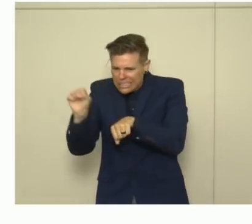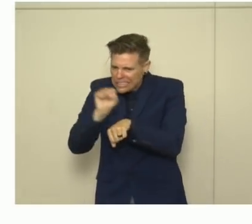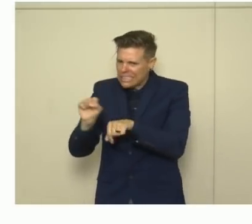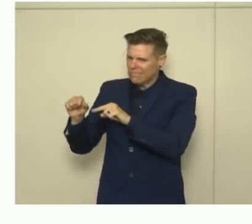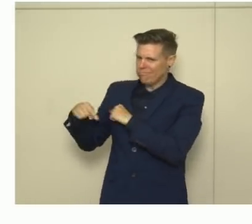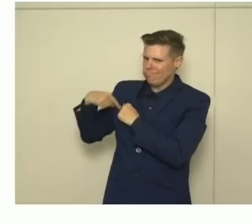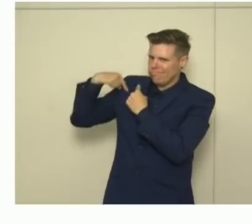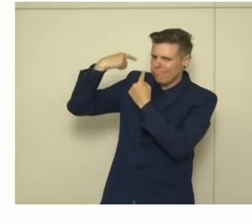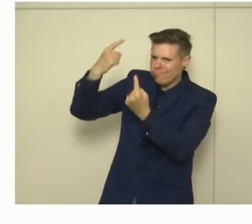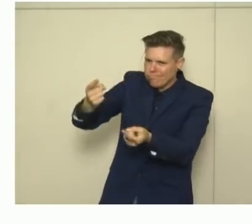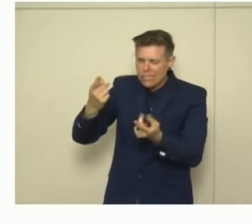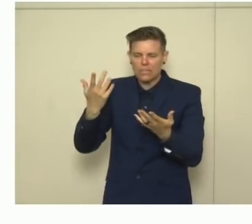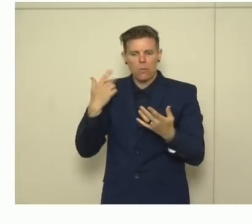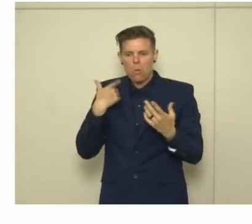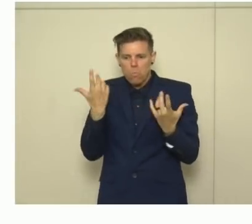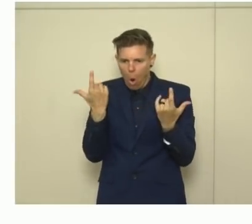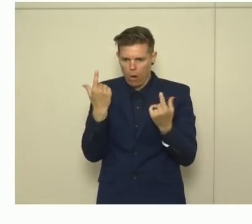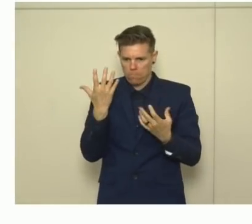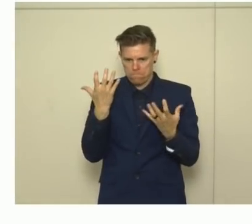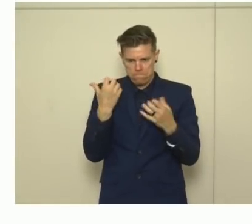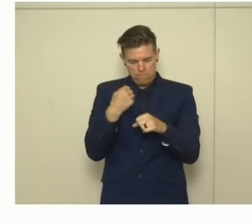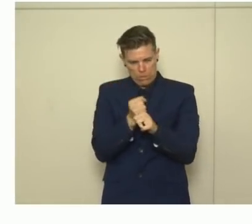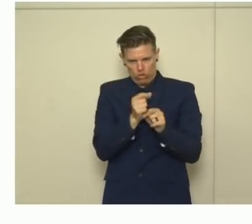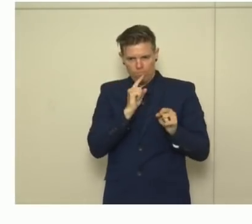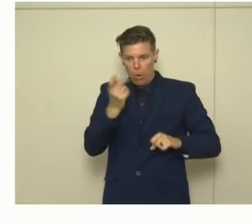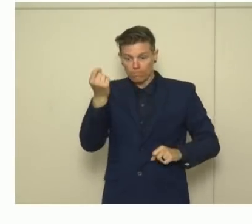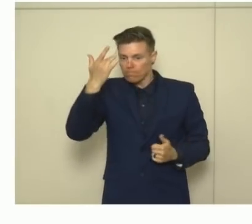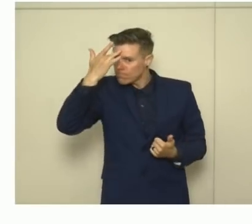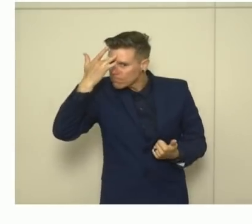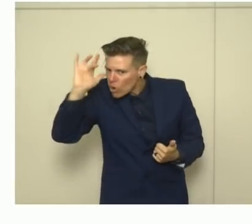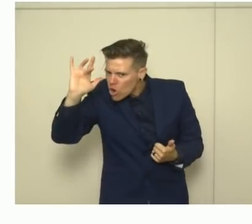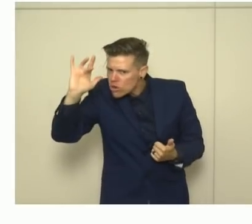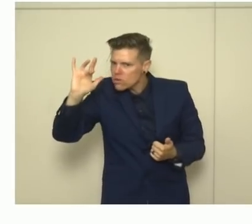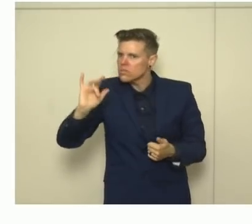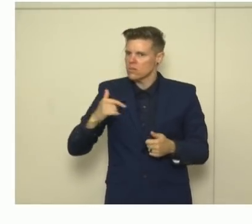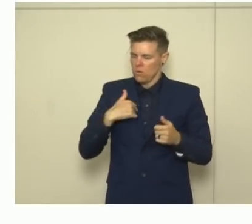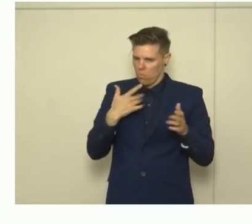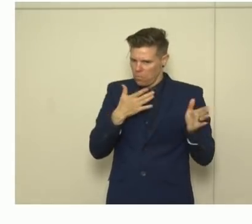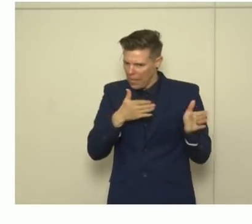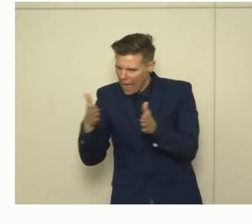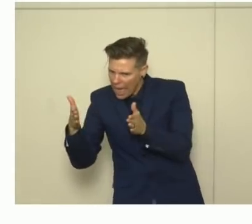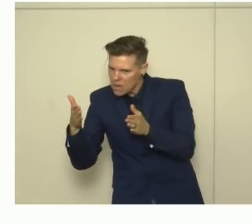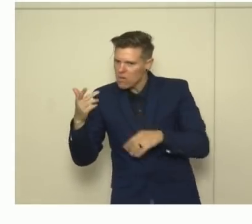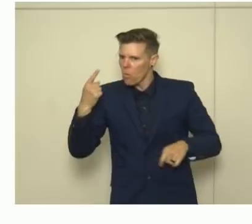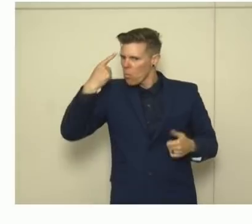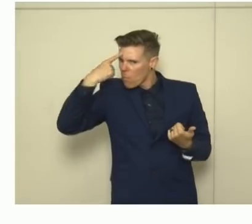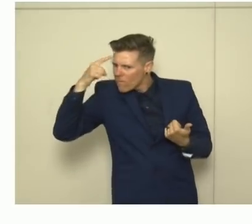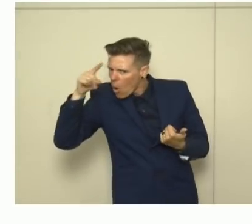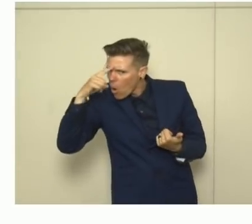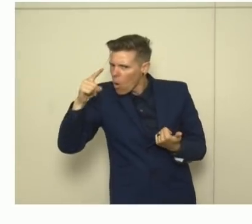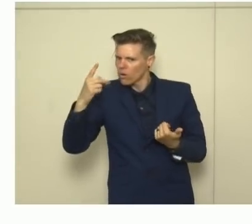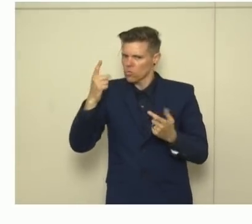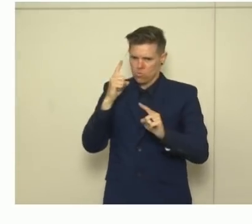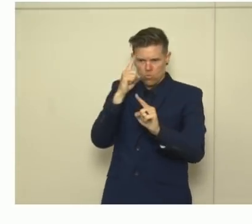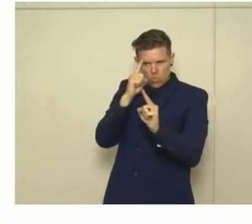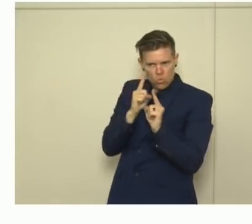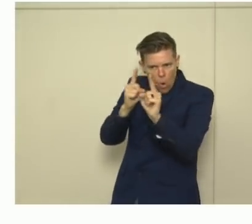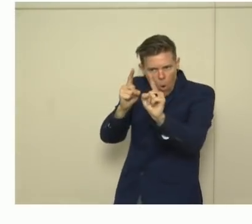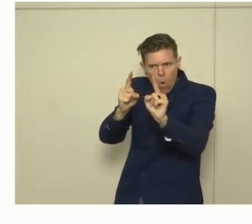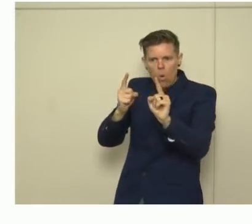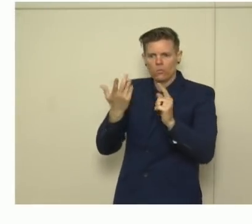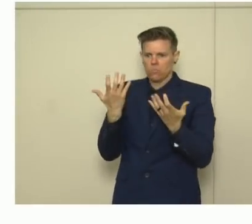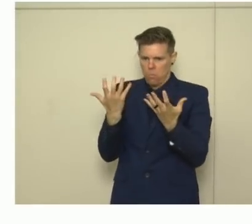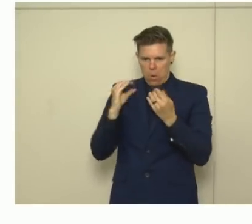we can take clear and deliberate actions to make sure that we're keeping transmission rates low and not moving too fast, and